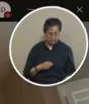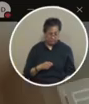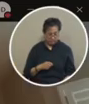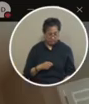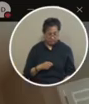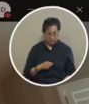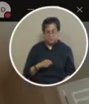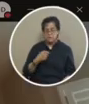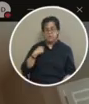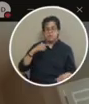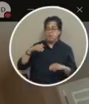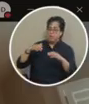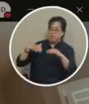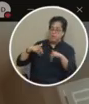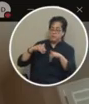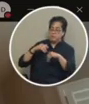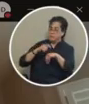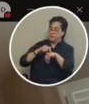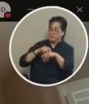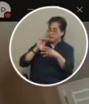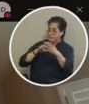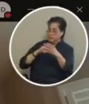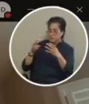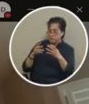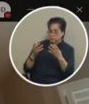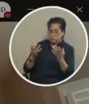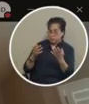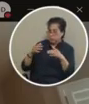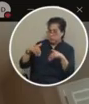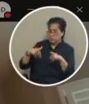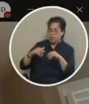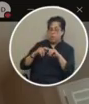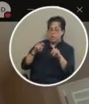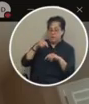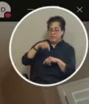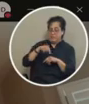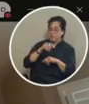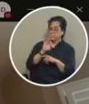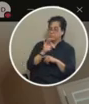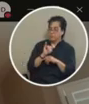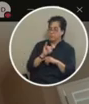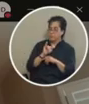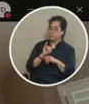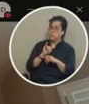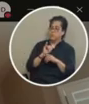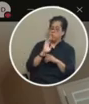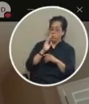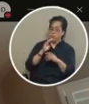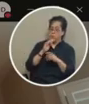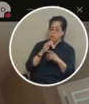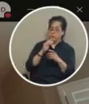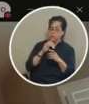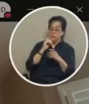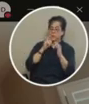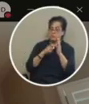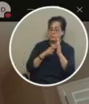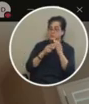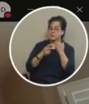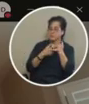We haven't set a timeline, so my recommendation of what we're asking for is at least for this fiscal year, because what may end up happening is we identify savings